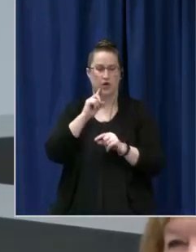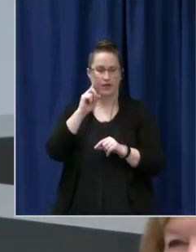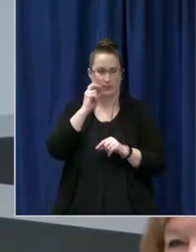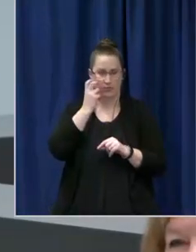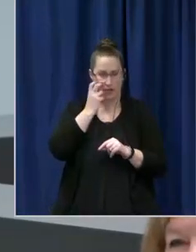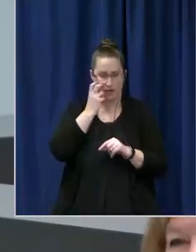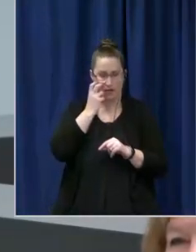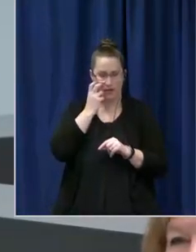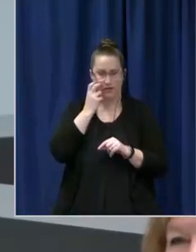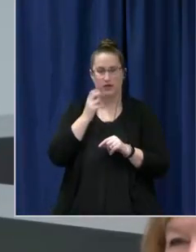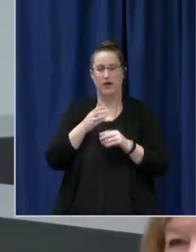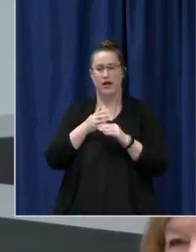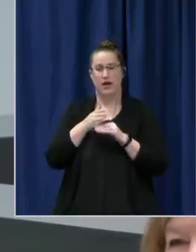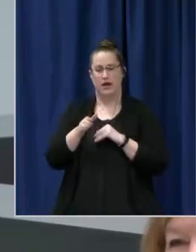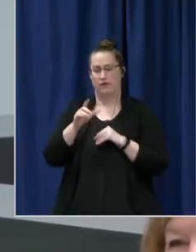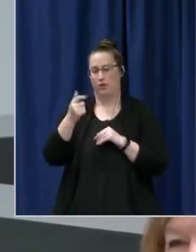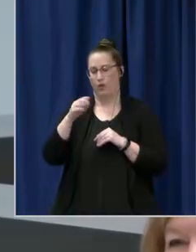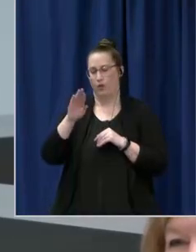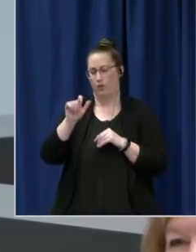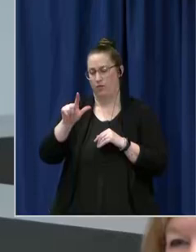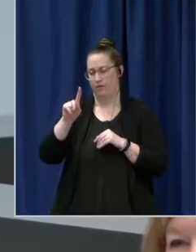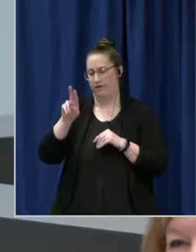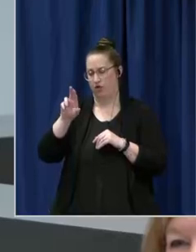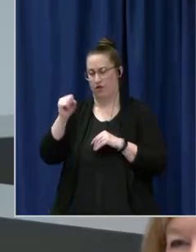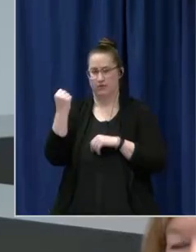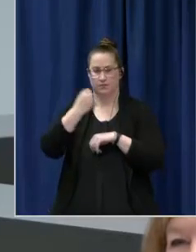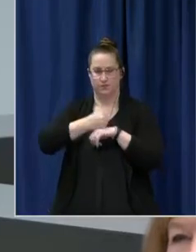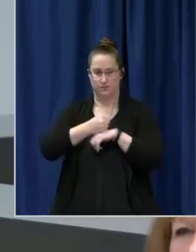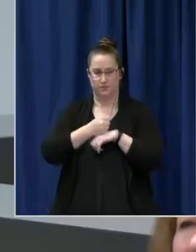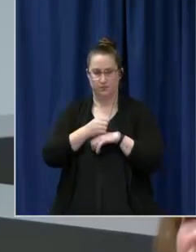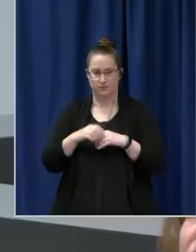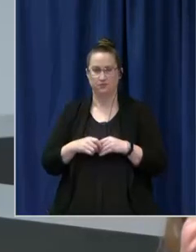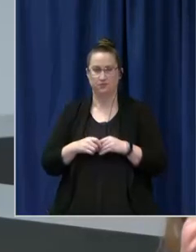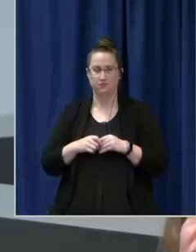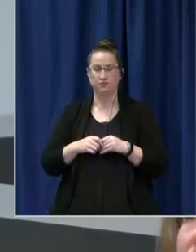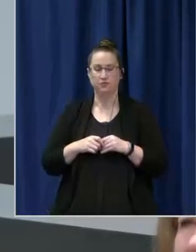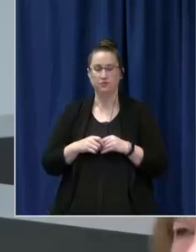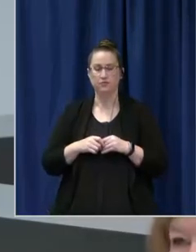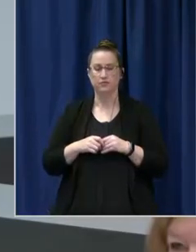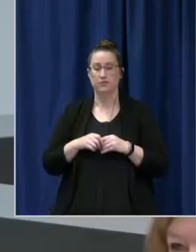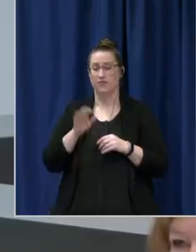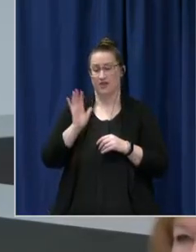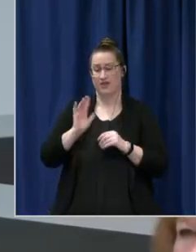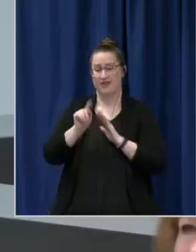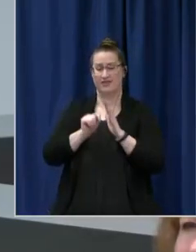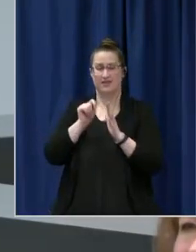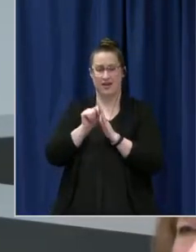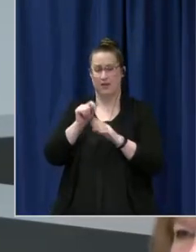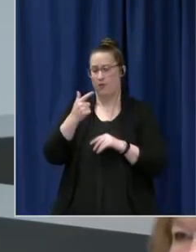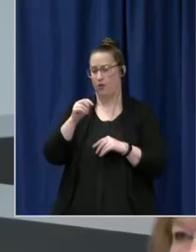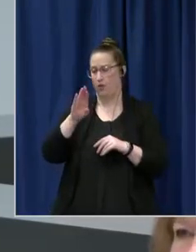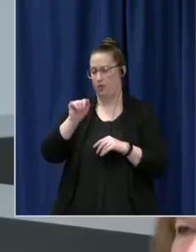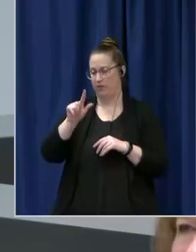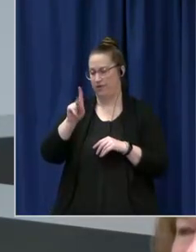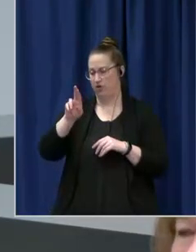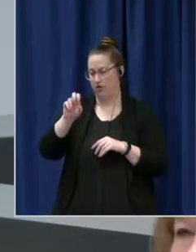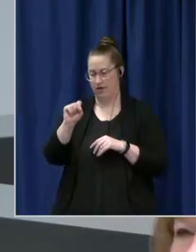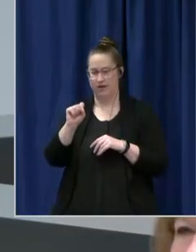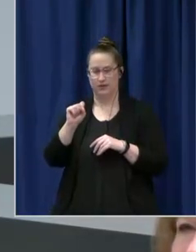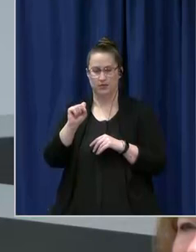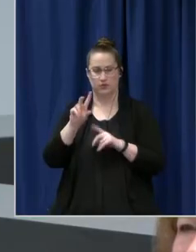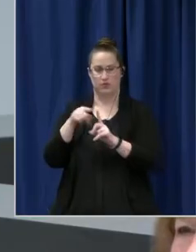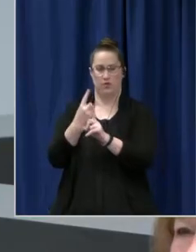deafblind following the exit of Global VRS from the market, who at the time was the sole provider of the video text